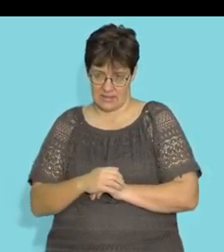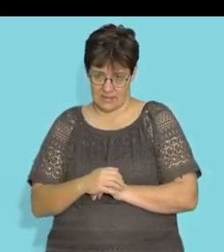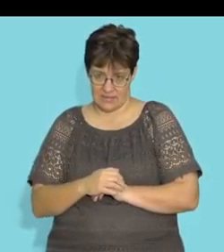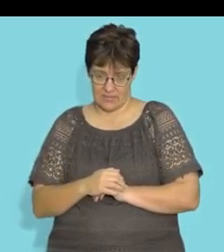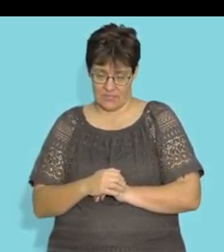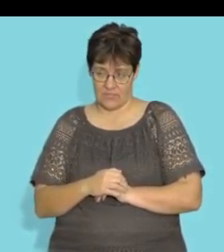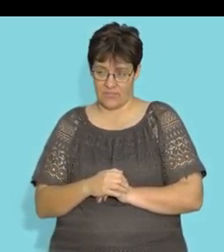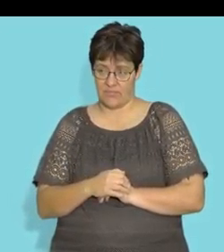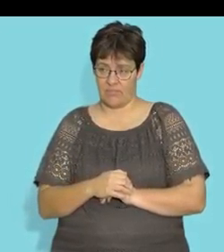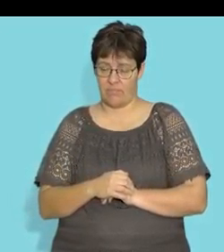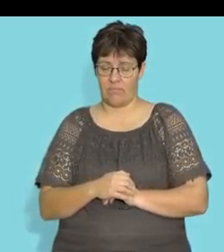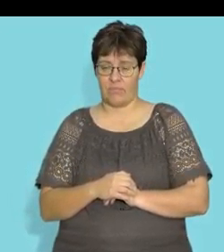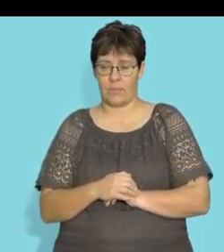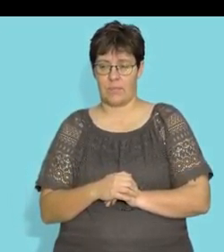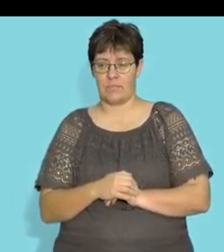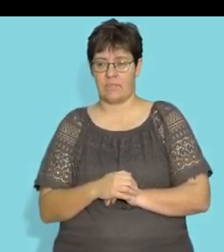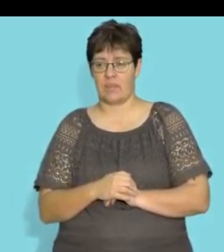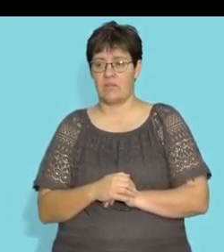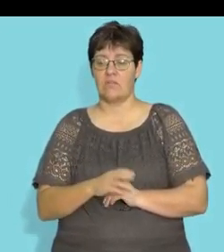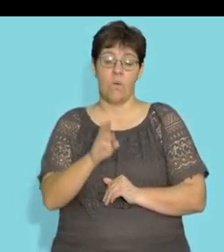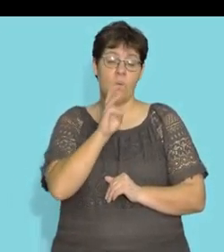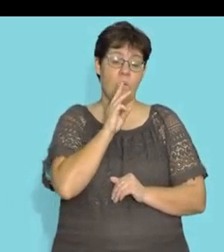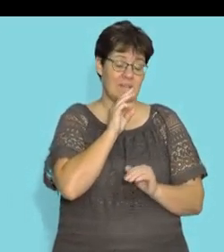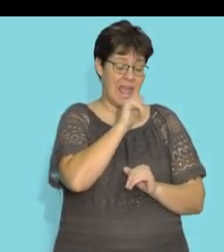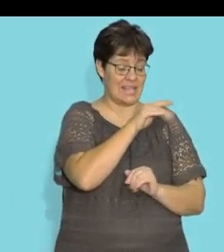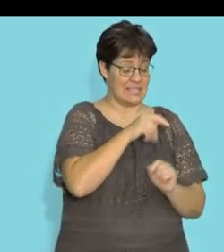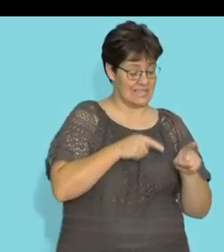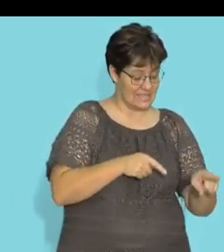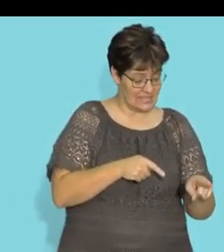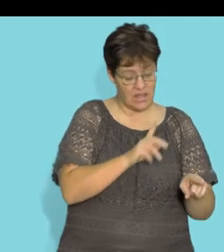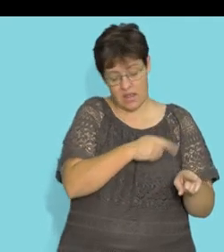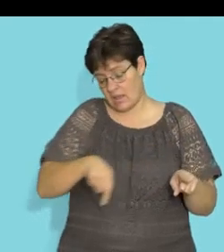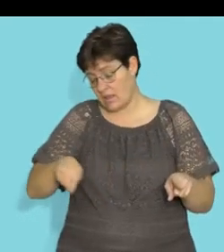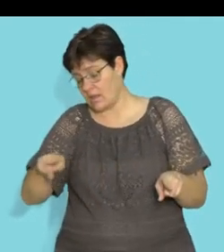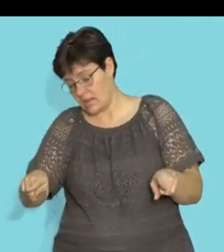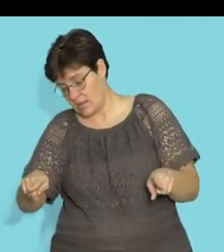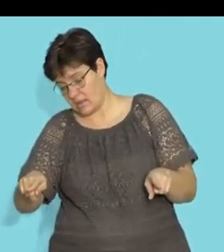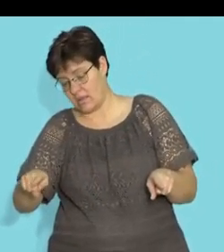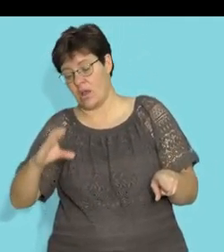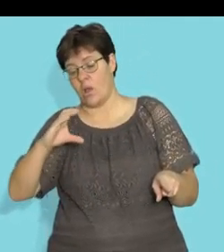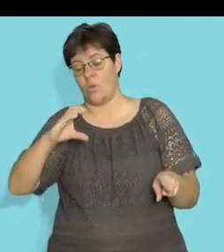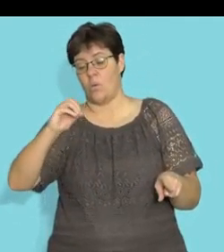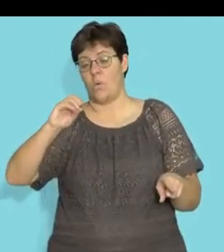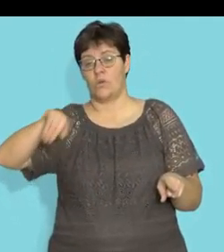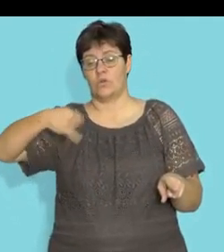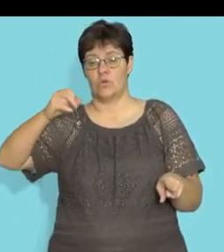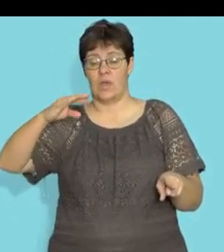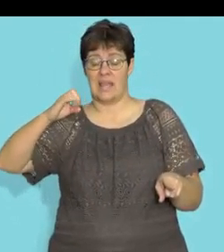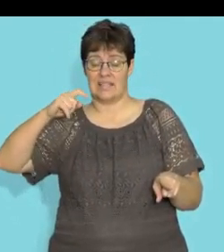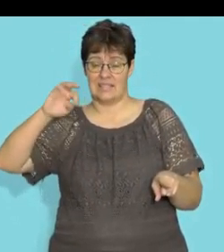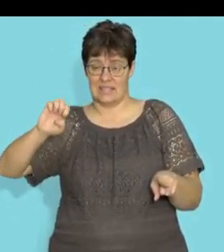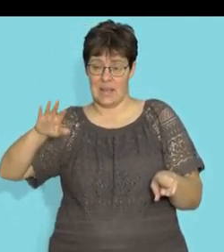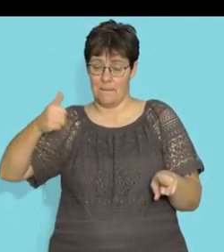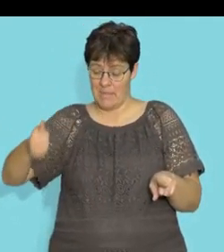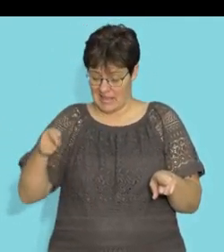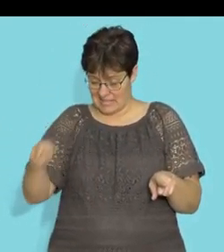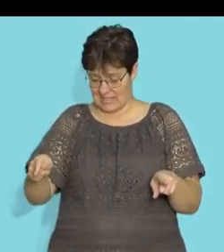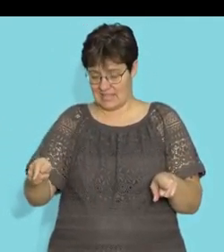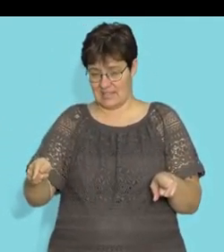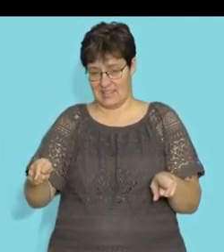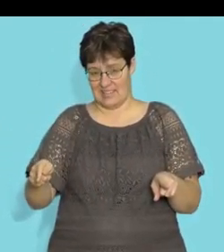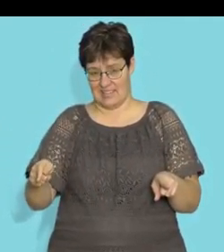reaction, donate the proton. So when water donates the proton in the forward reaction,